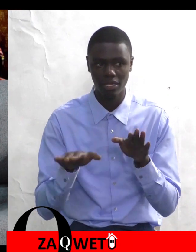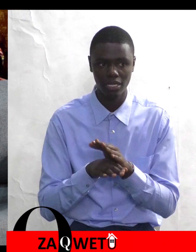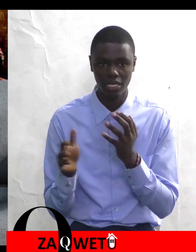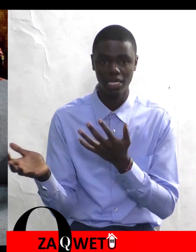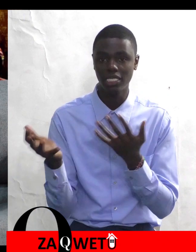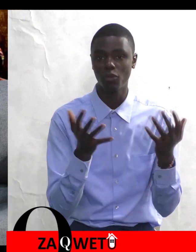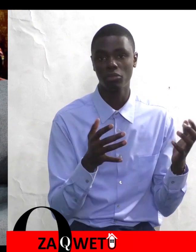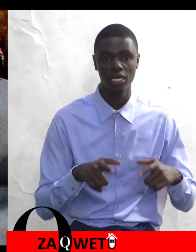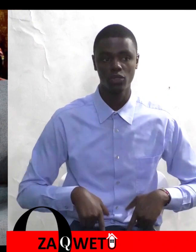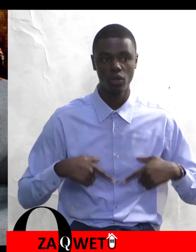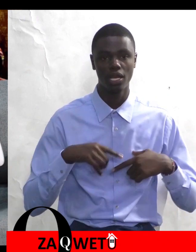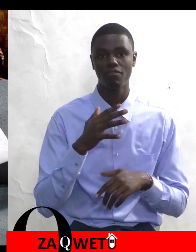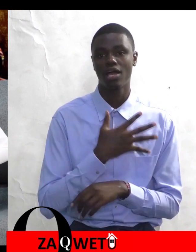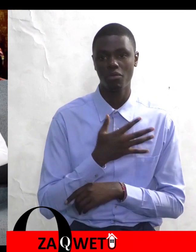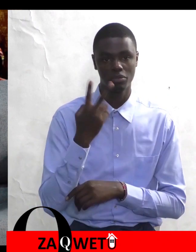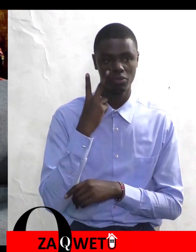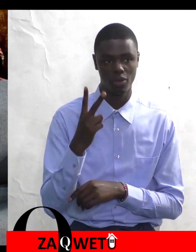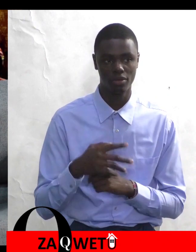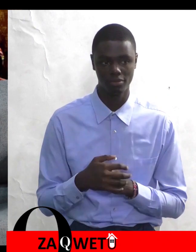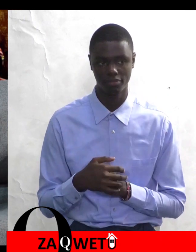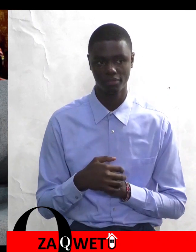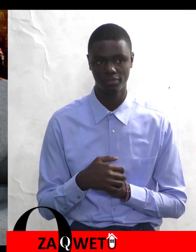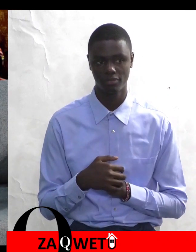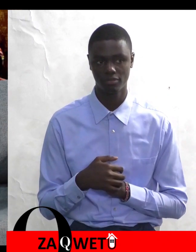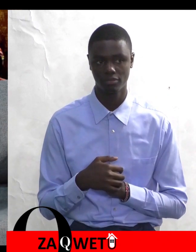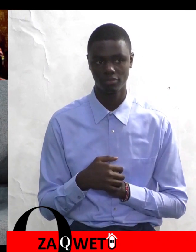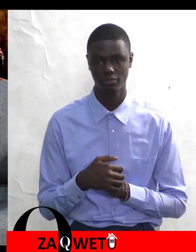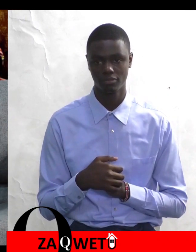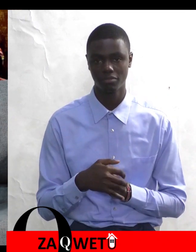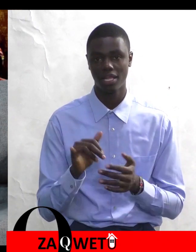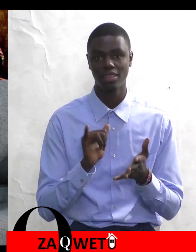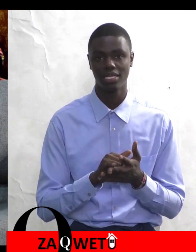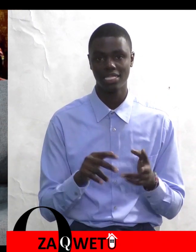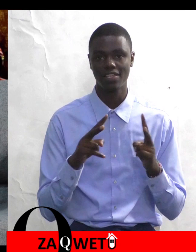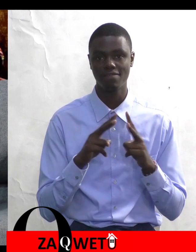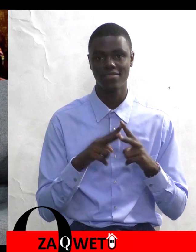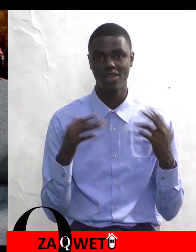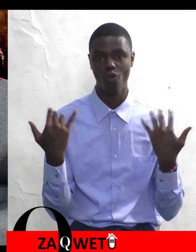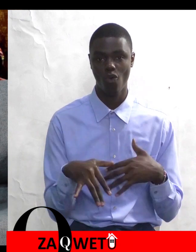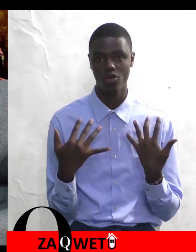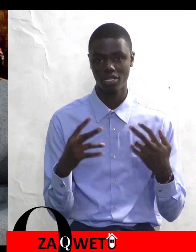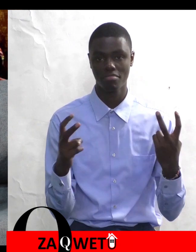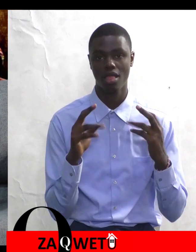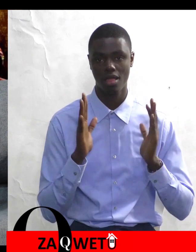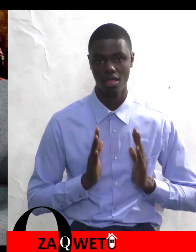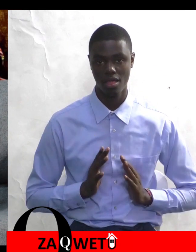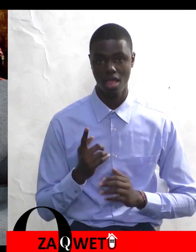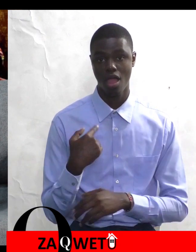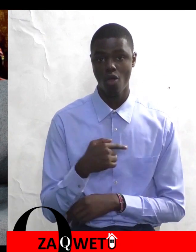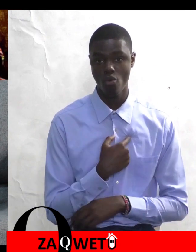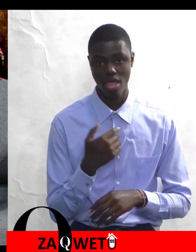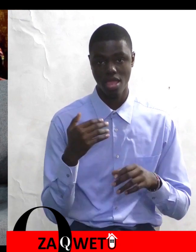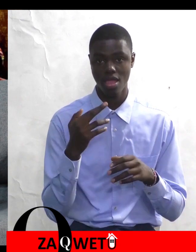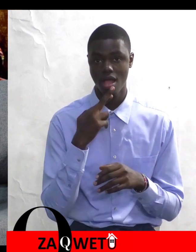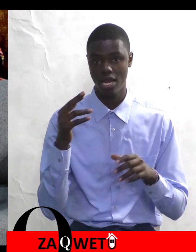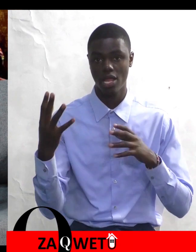their clothes and nails. So I bring you into our lives, unaoma. Wow. What you are doing. Wow, that's very awesome.